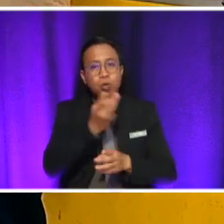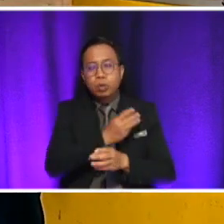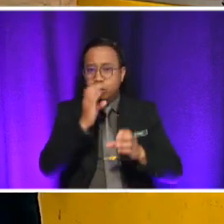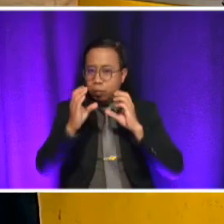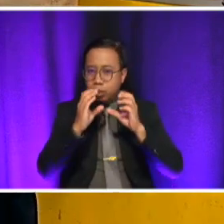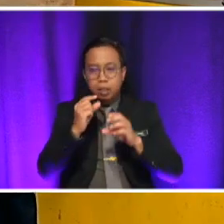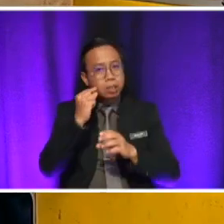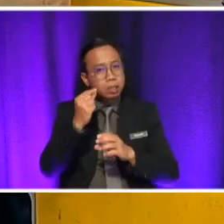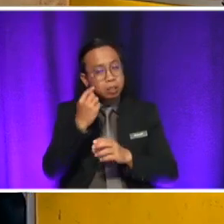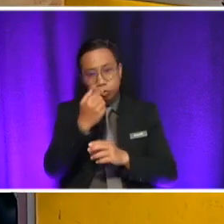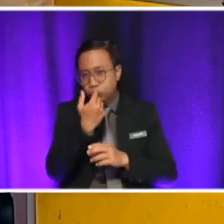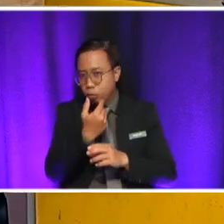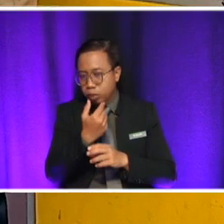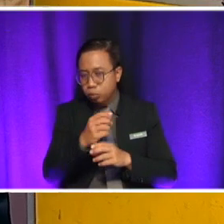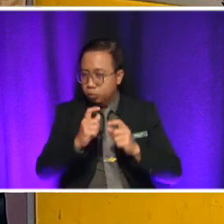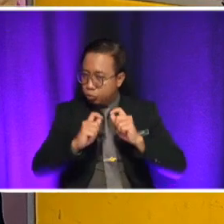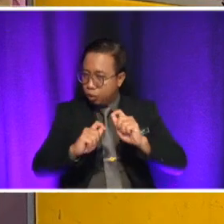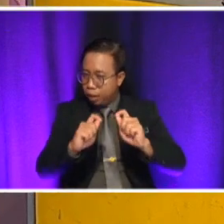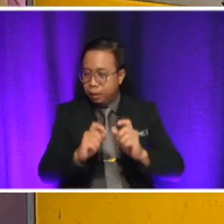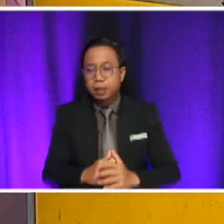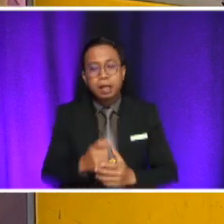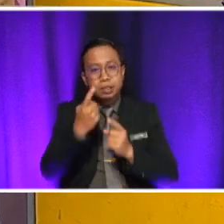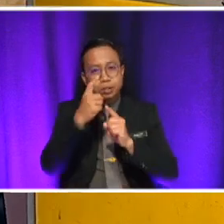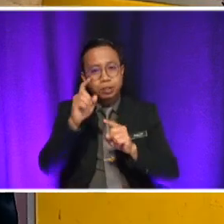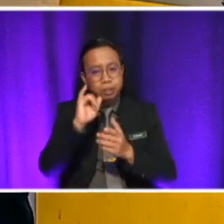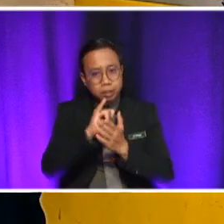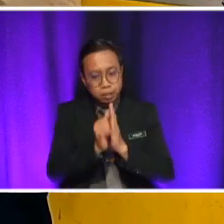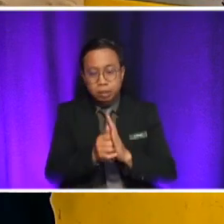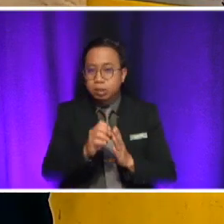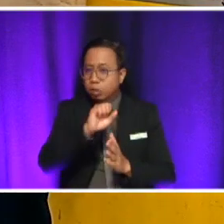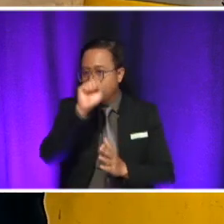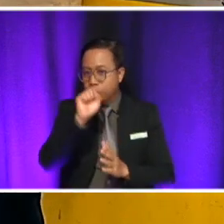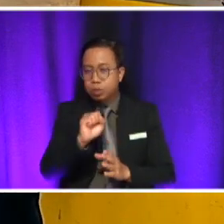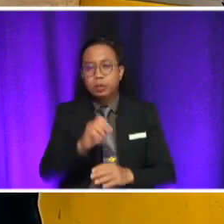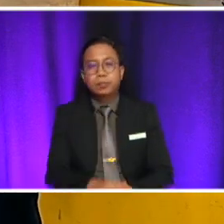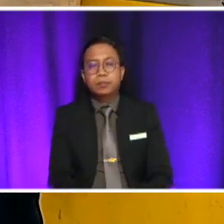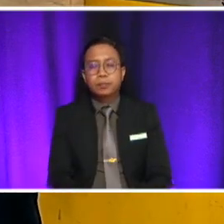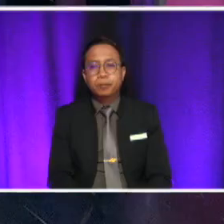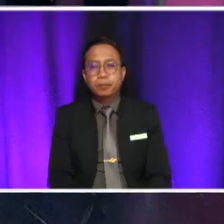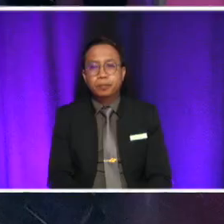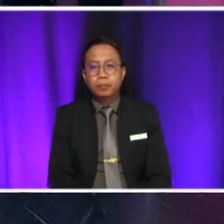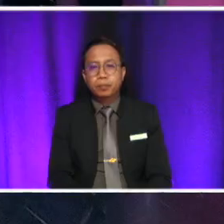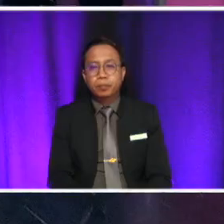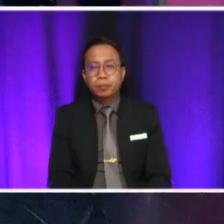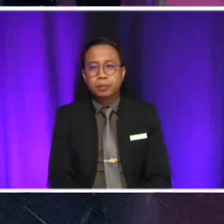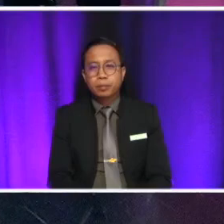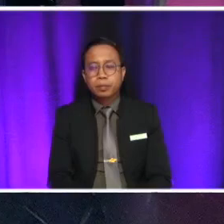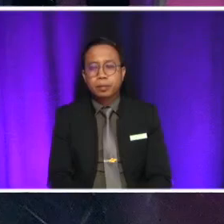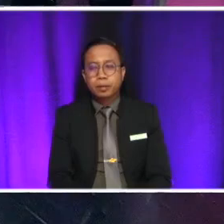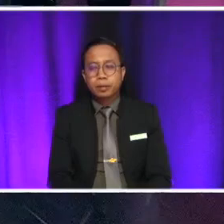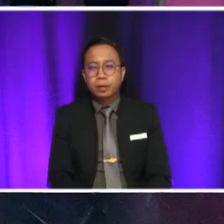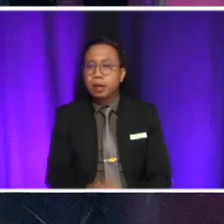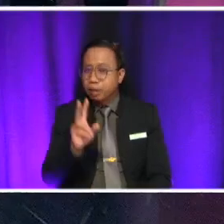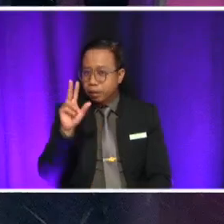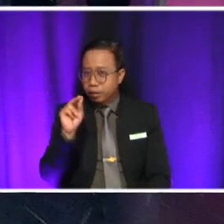girls, who would like to go first? Who would like to try to answer this question? Okay, Shafika? Oh. Would you like to answer? I saw you raising your hand. No, I